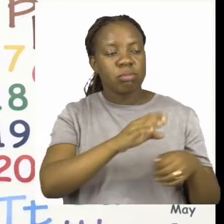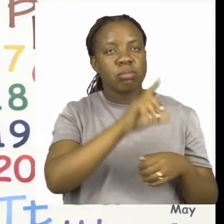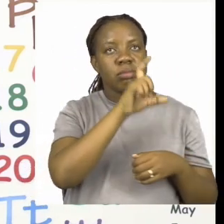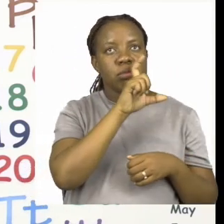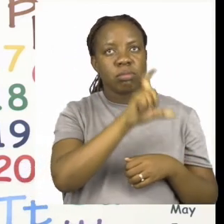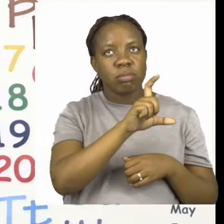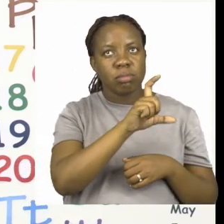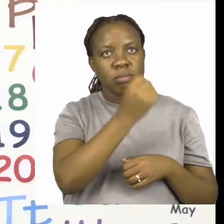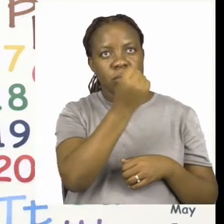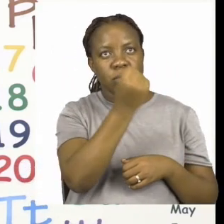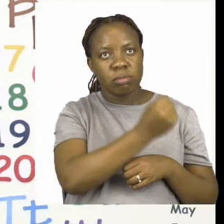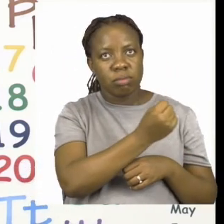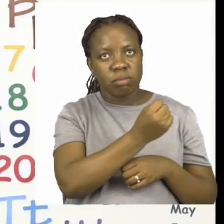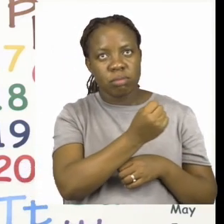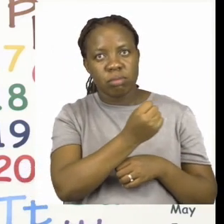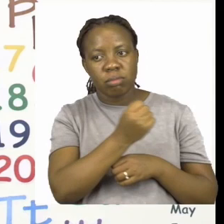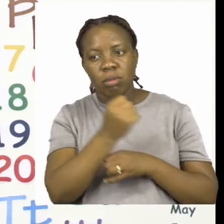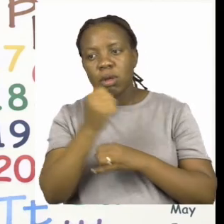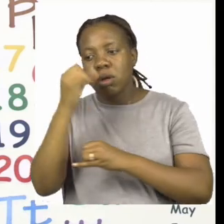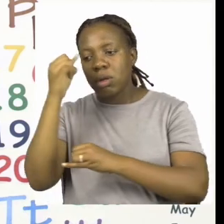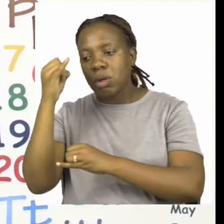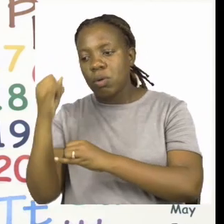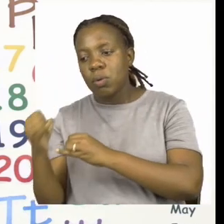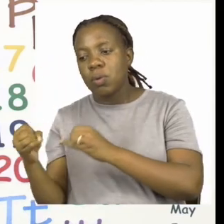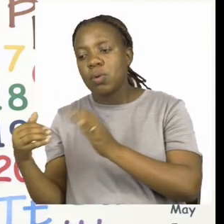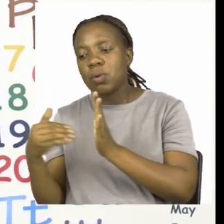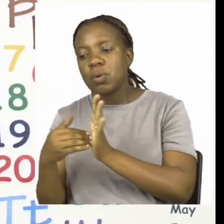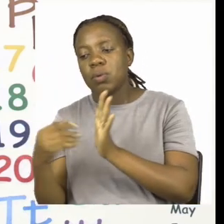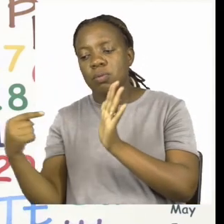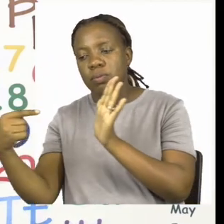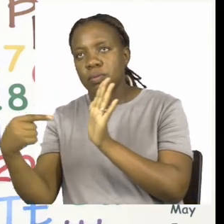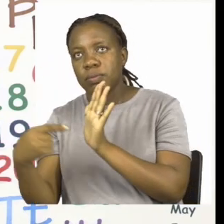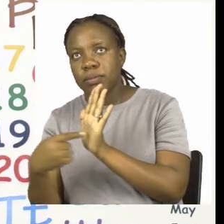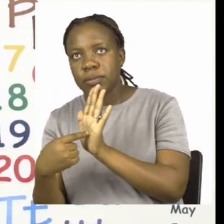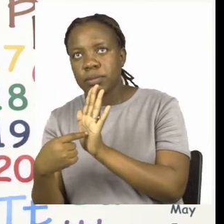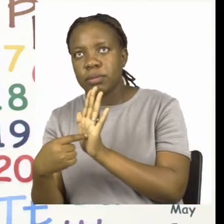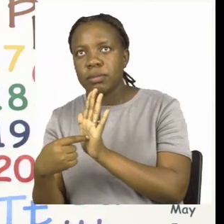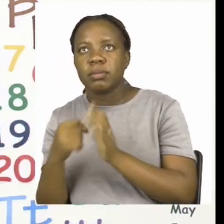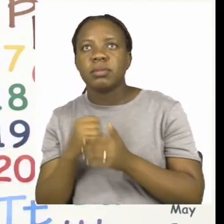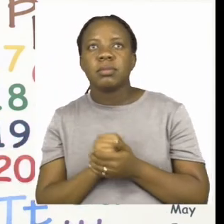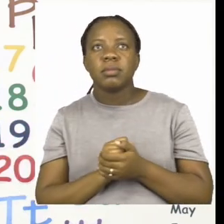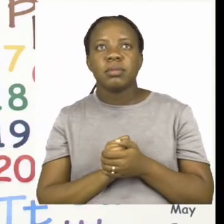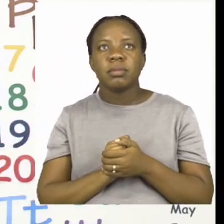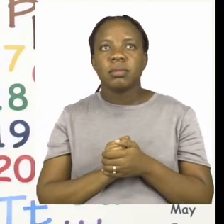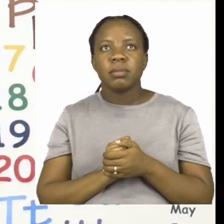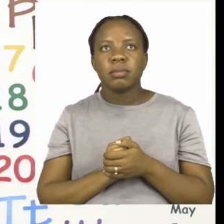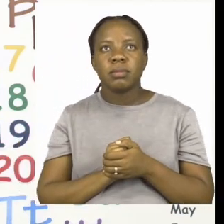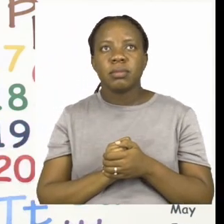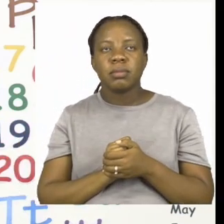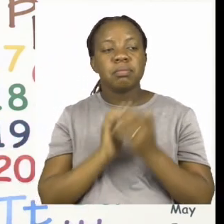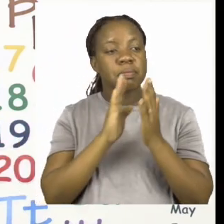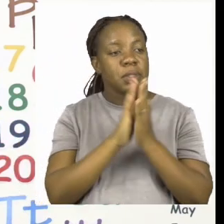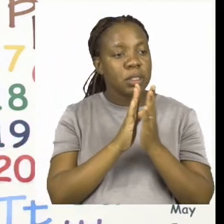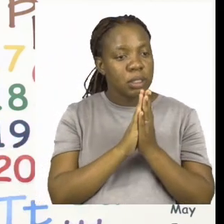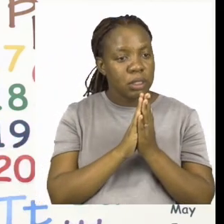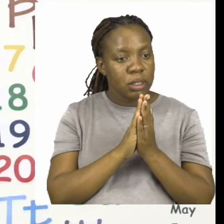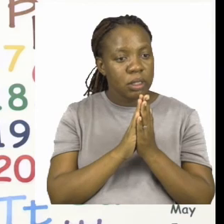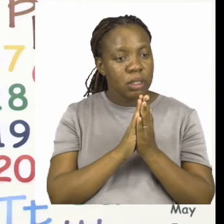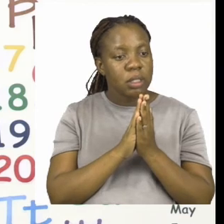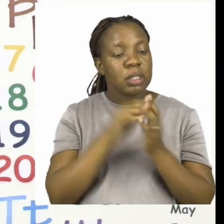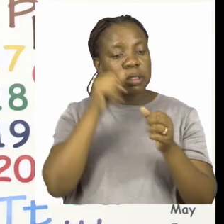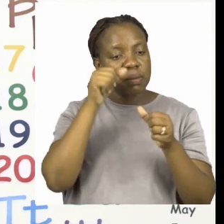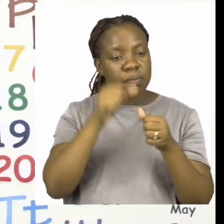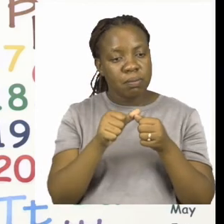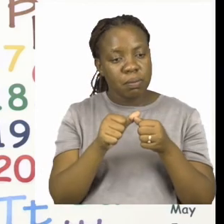and girls, I am going to leave you to go back and finish your reading comprehension and